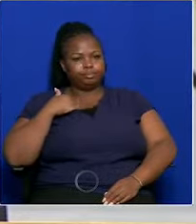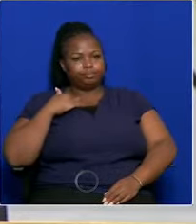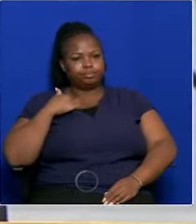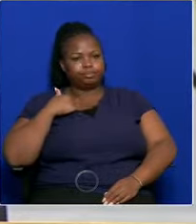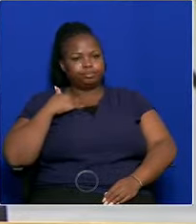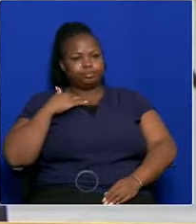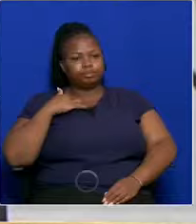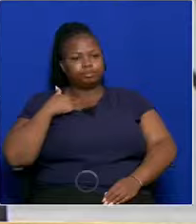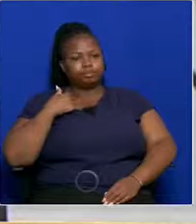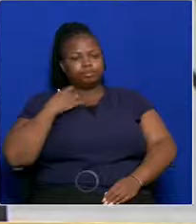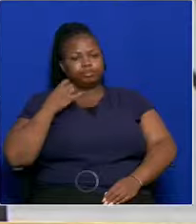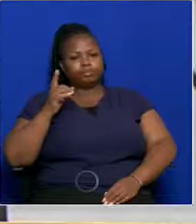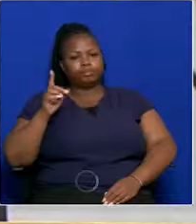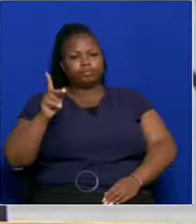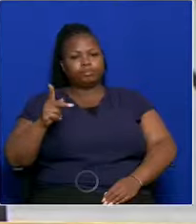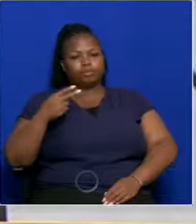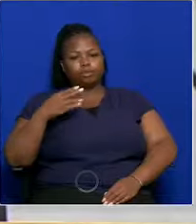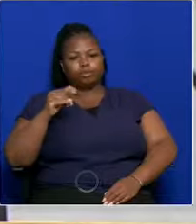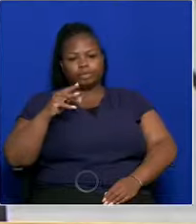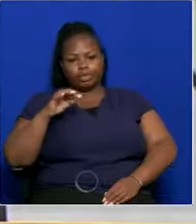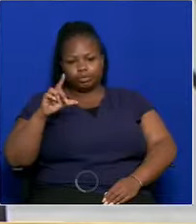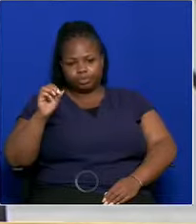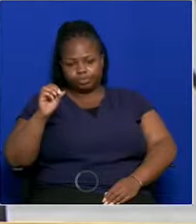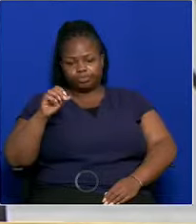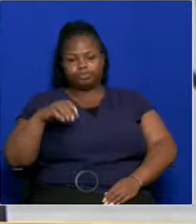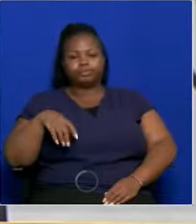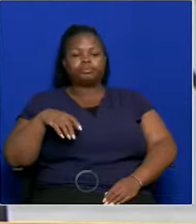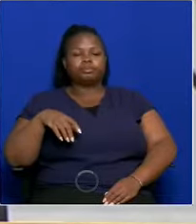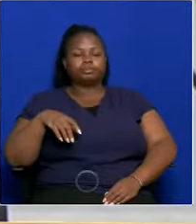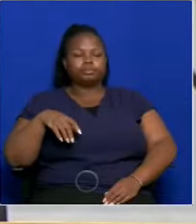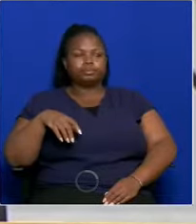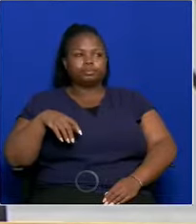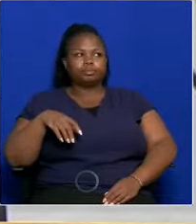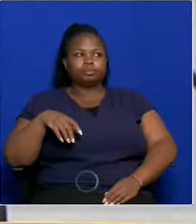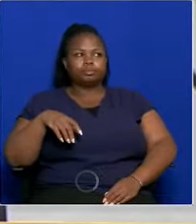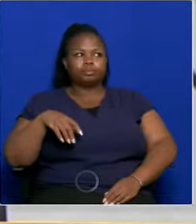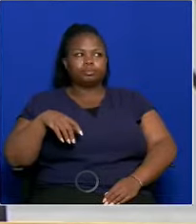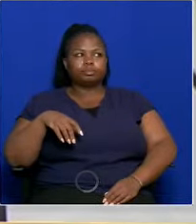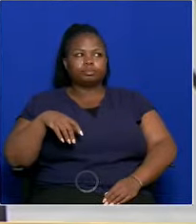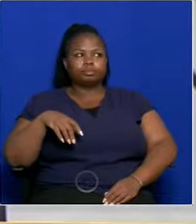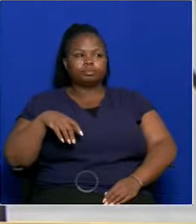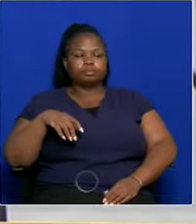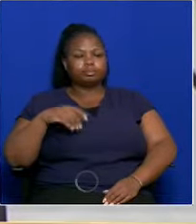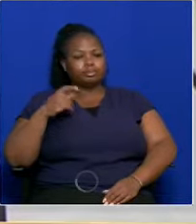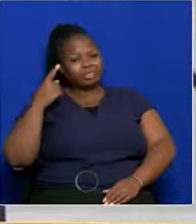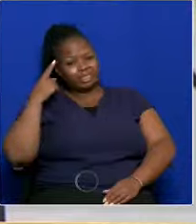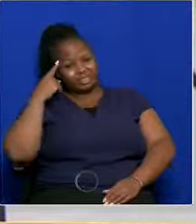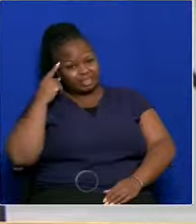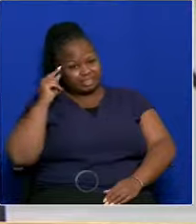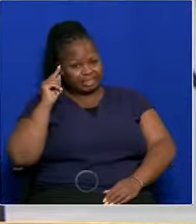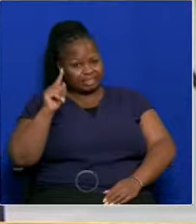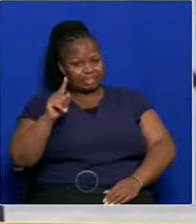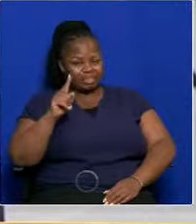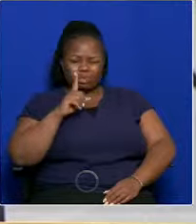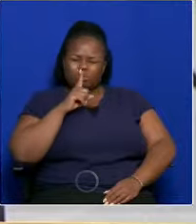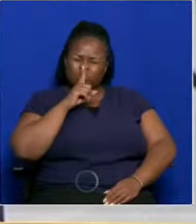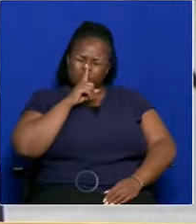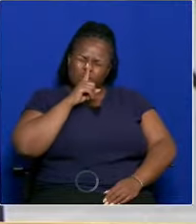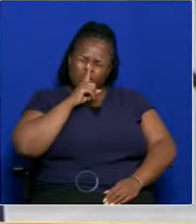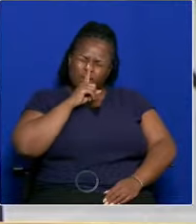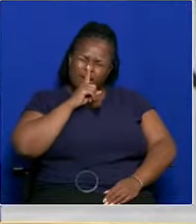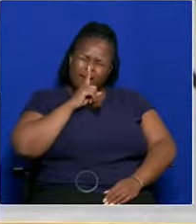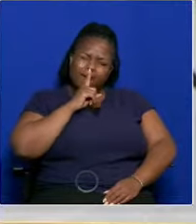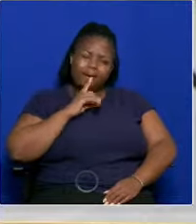General Kumalo, I think is the most quietest person